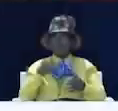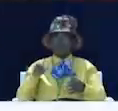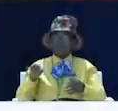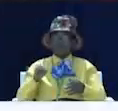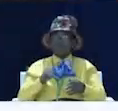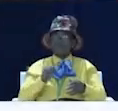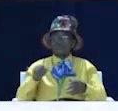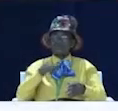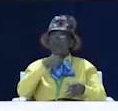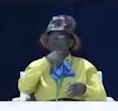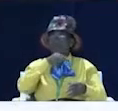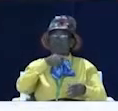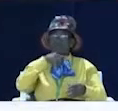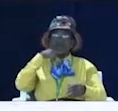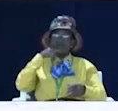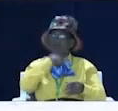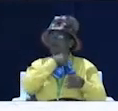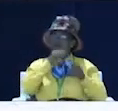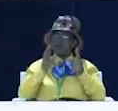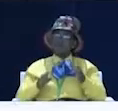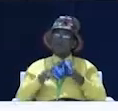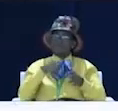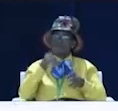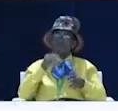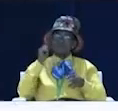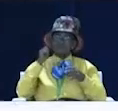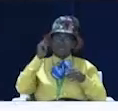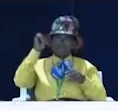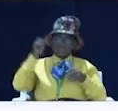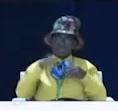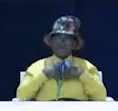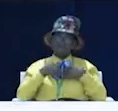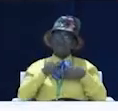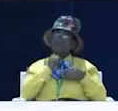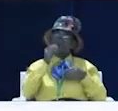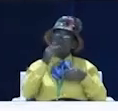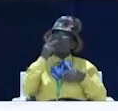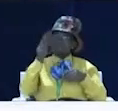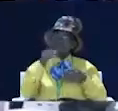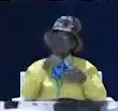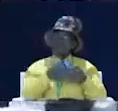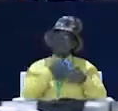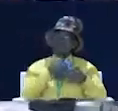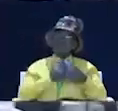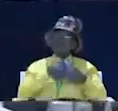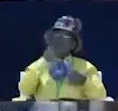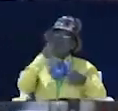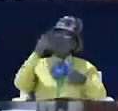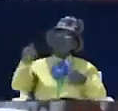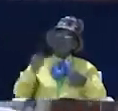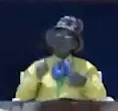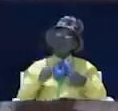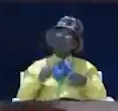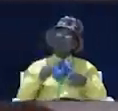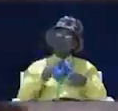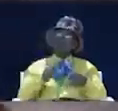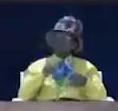I decree in the name that's above every other name, I will see you at the top.